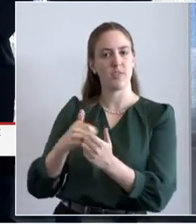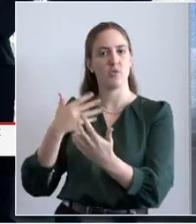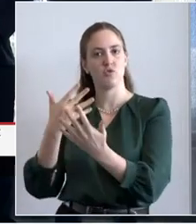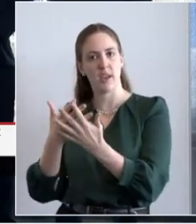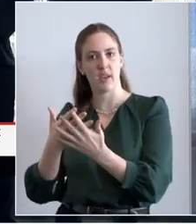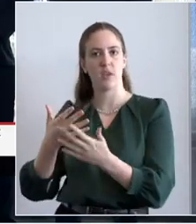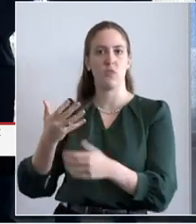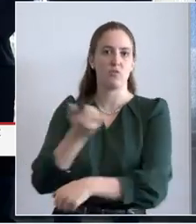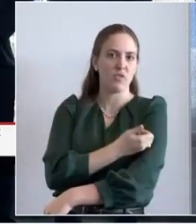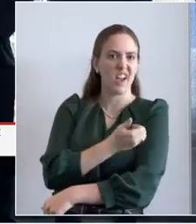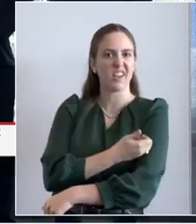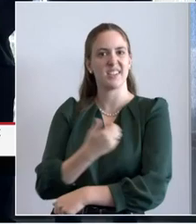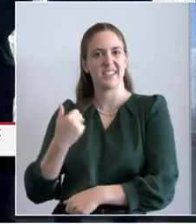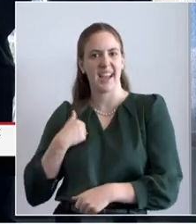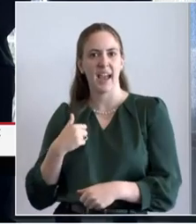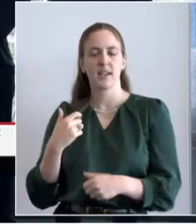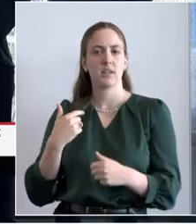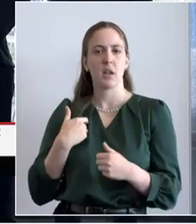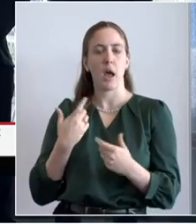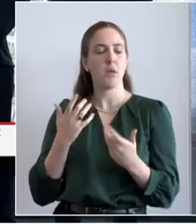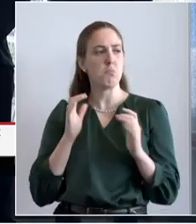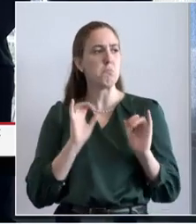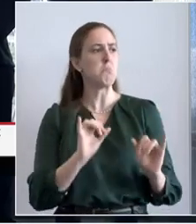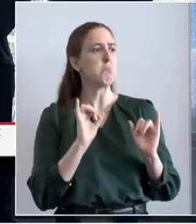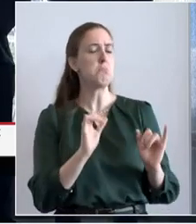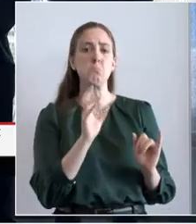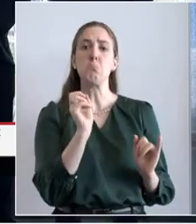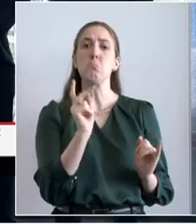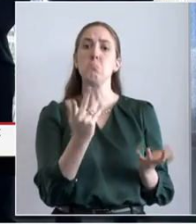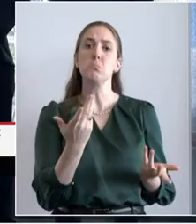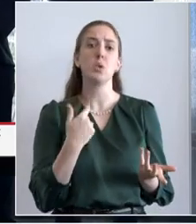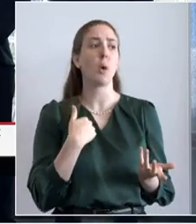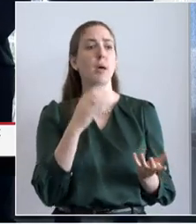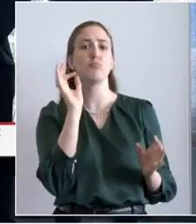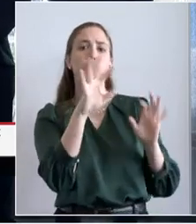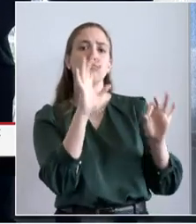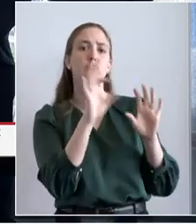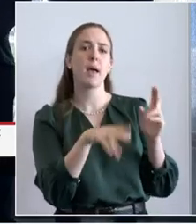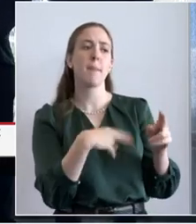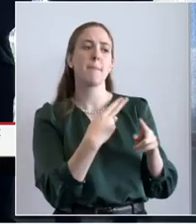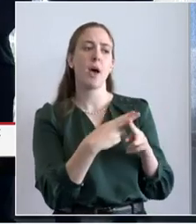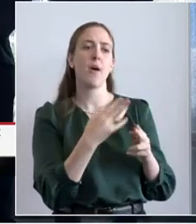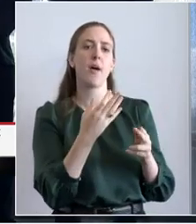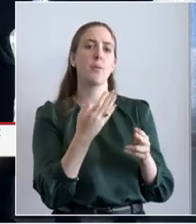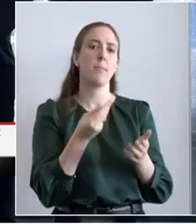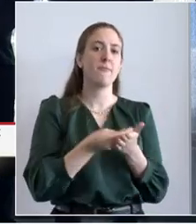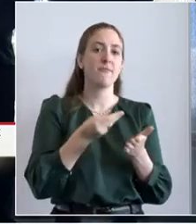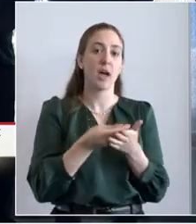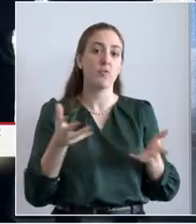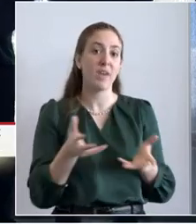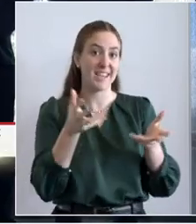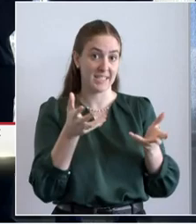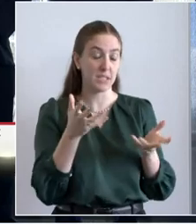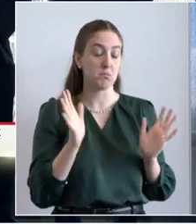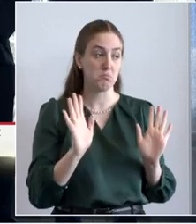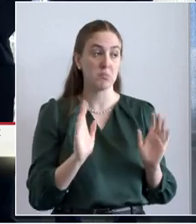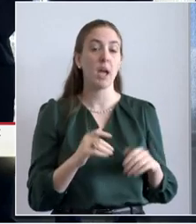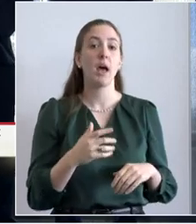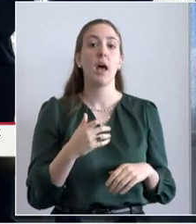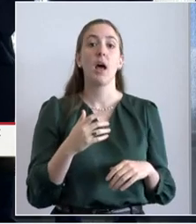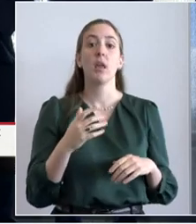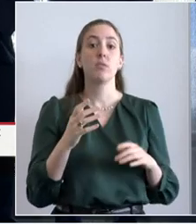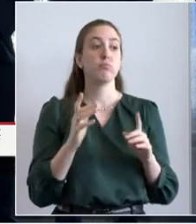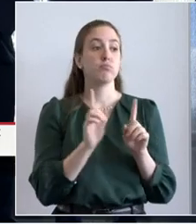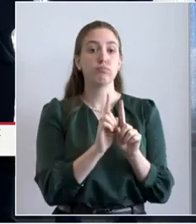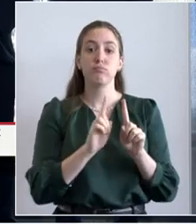an athletic experience. So anyway, I said, that's great, gave him some ideas about fundraising. And of course, I left the mayor's office and lost touch